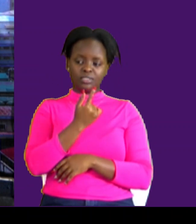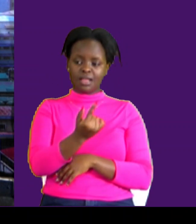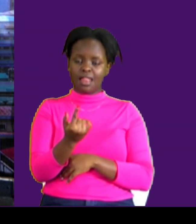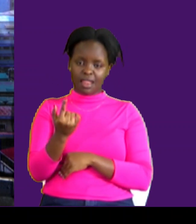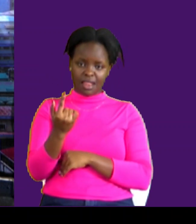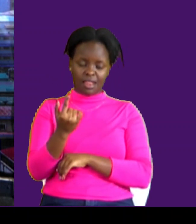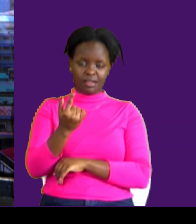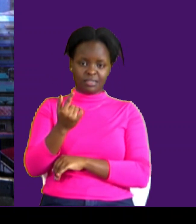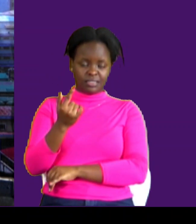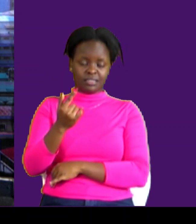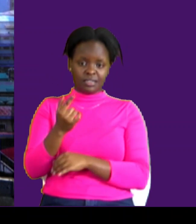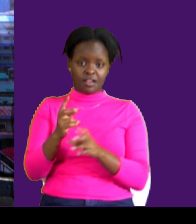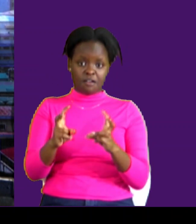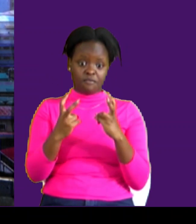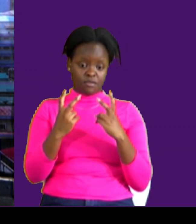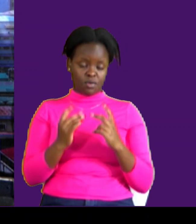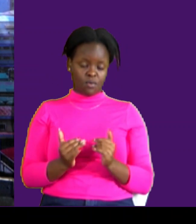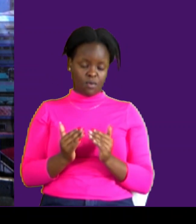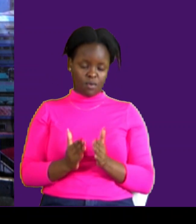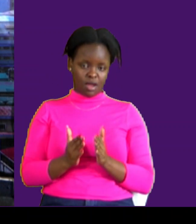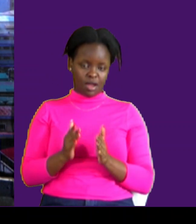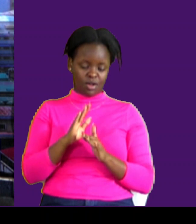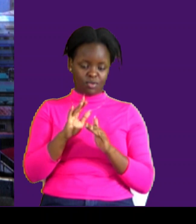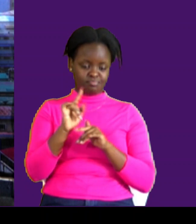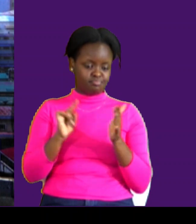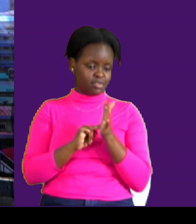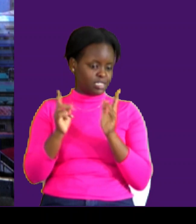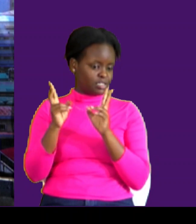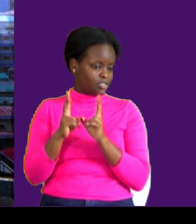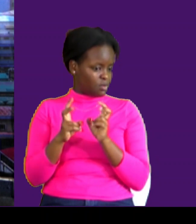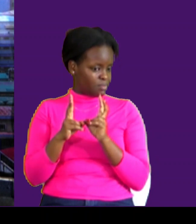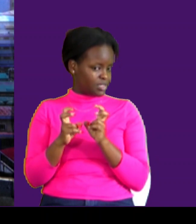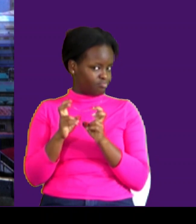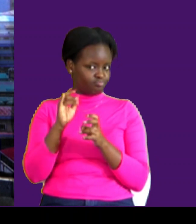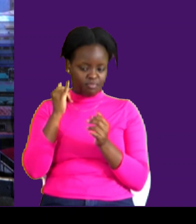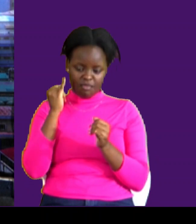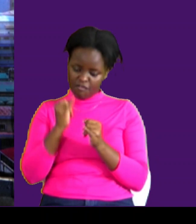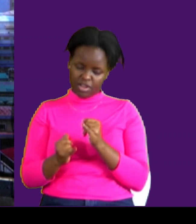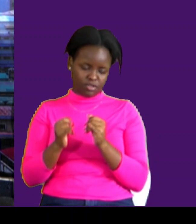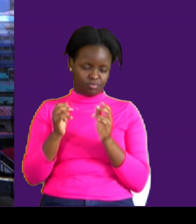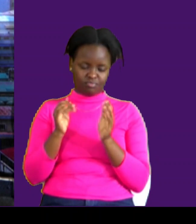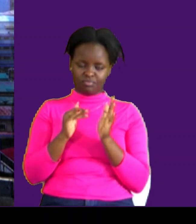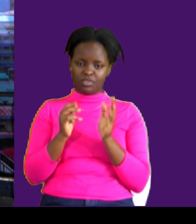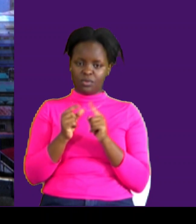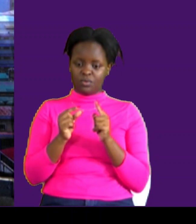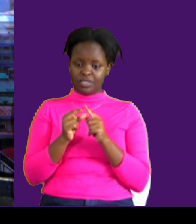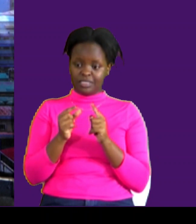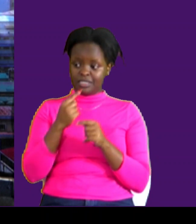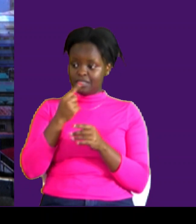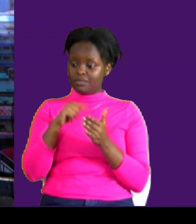to share with our viewers on this topic? Or rather, your final remarks? I will say